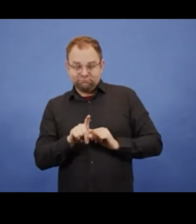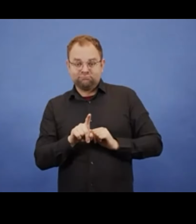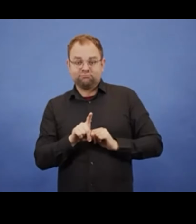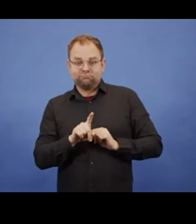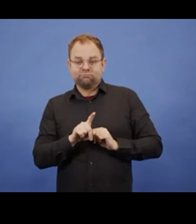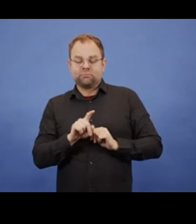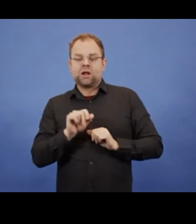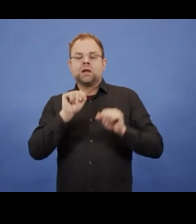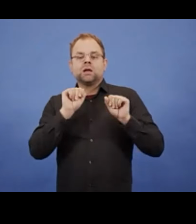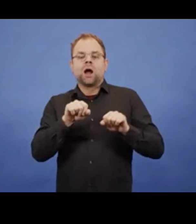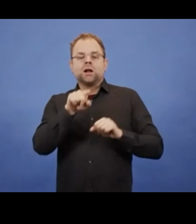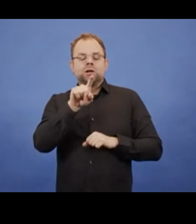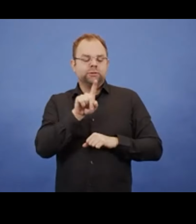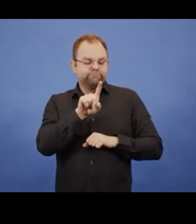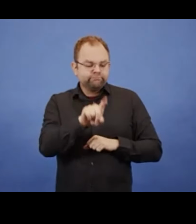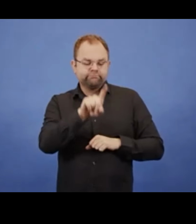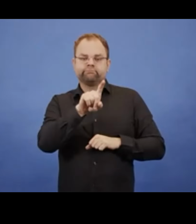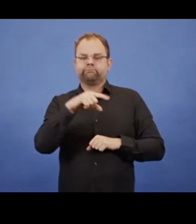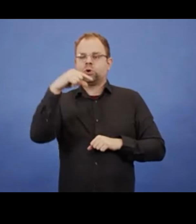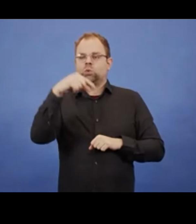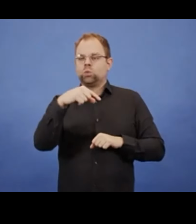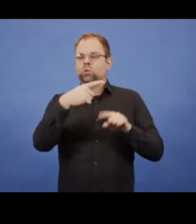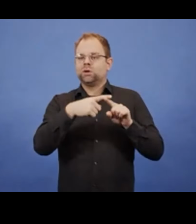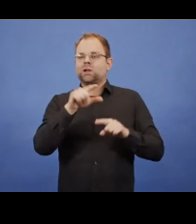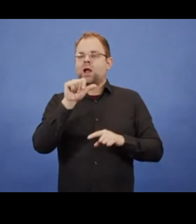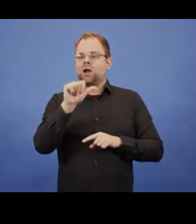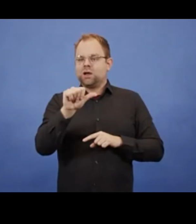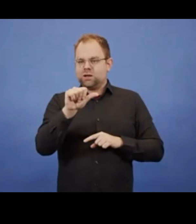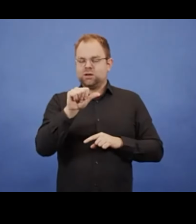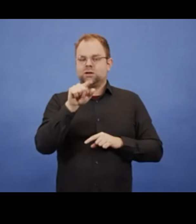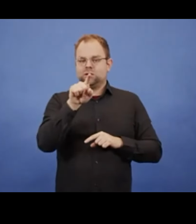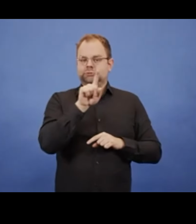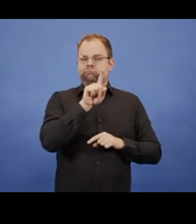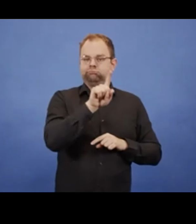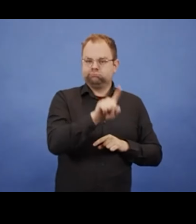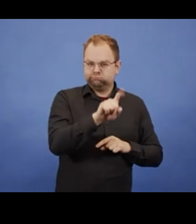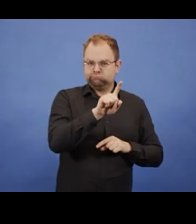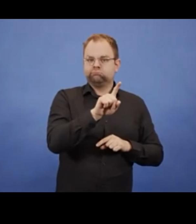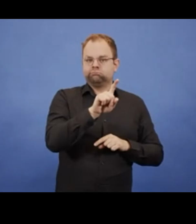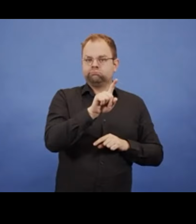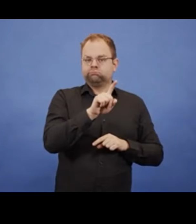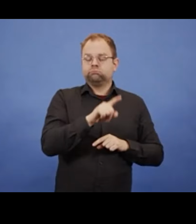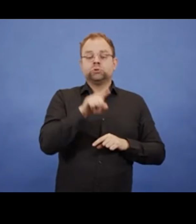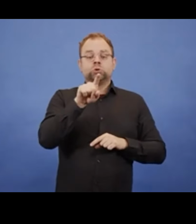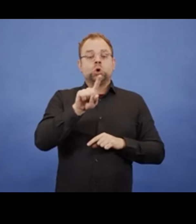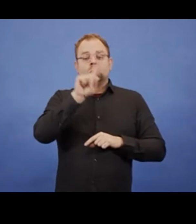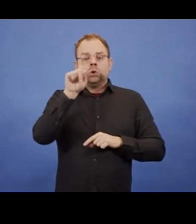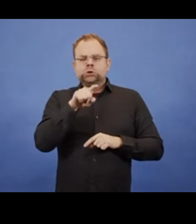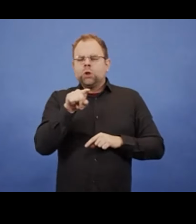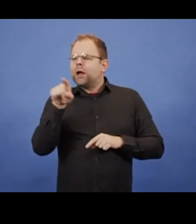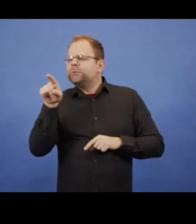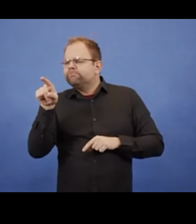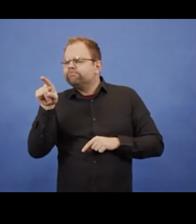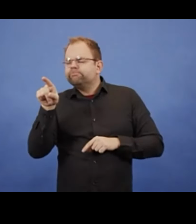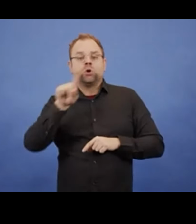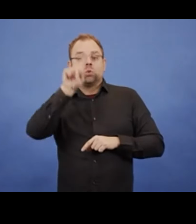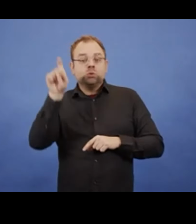you can write there your questions if you would like to speak as well, to ask for the